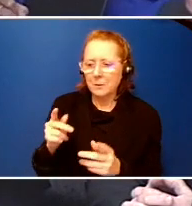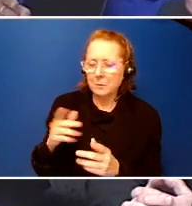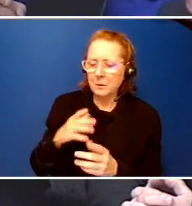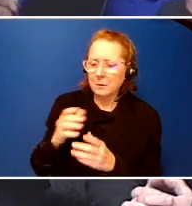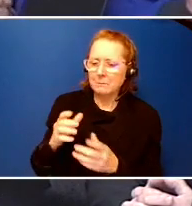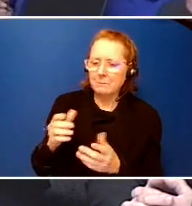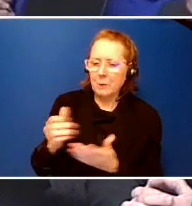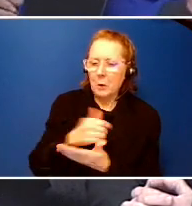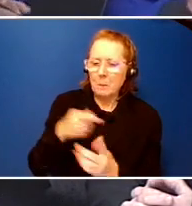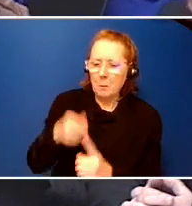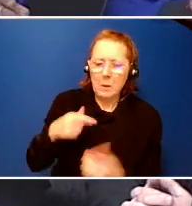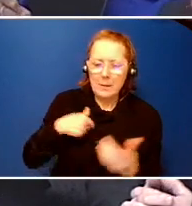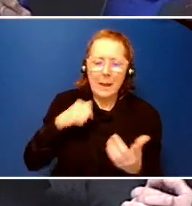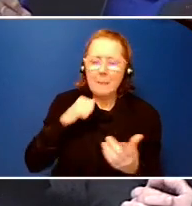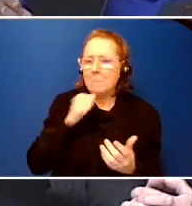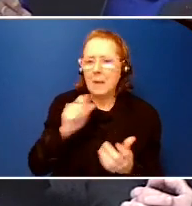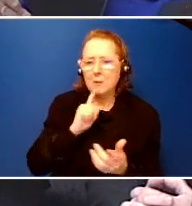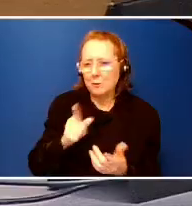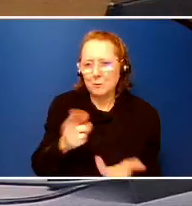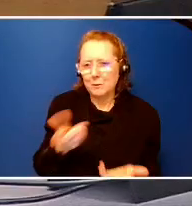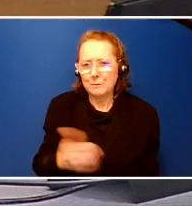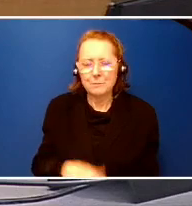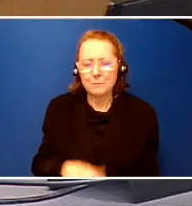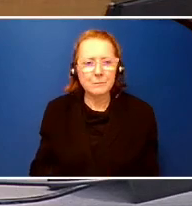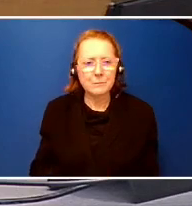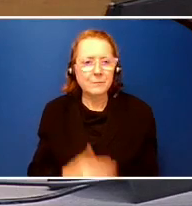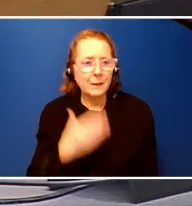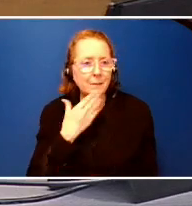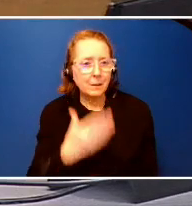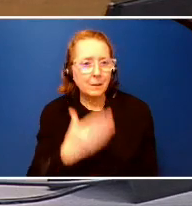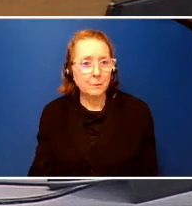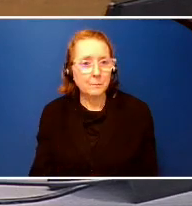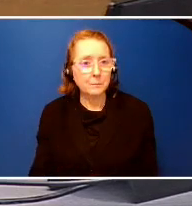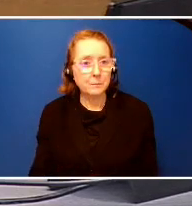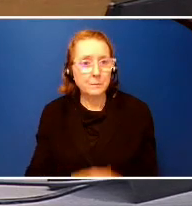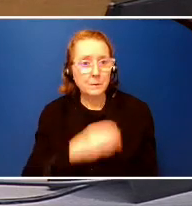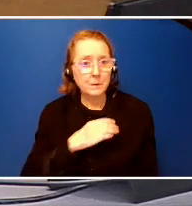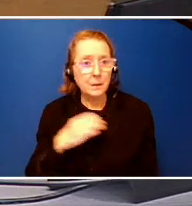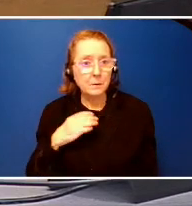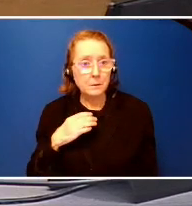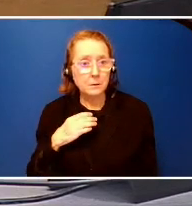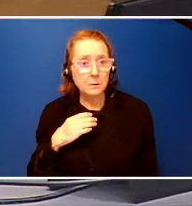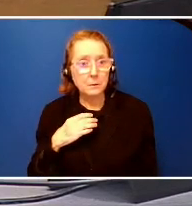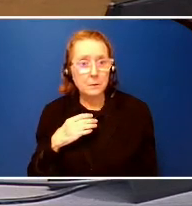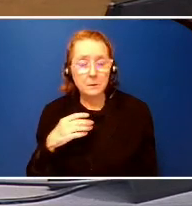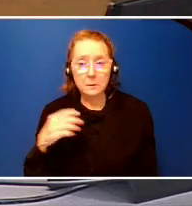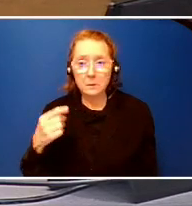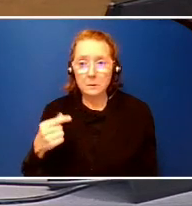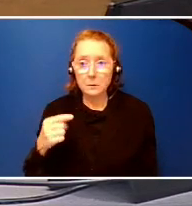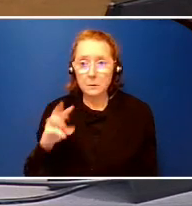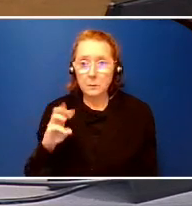sure. Thank you, Ms. Warnicki. Councillor Gwynn.